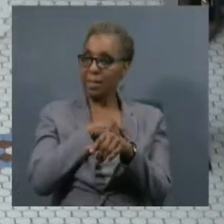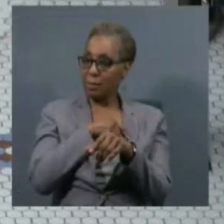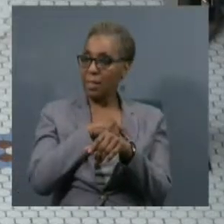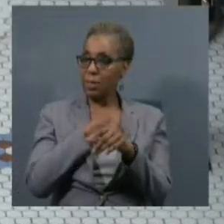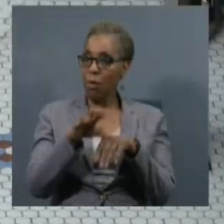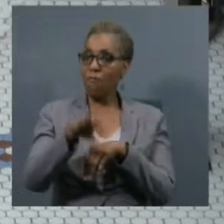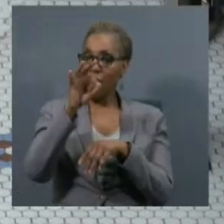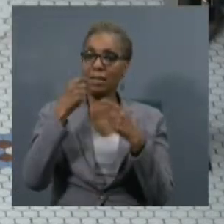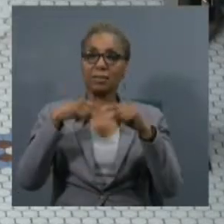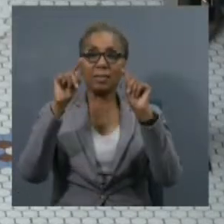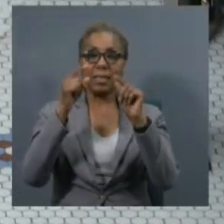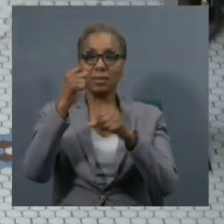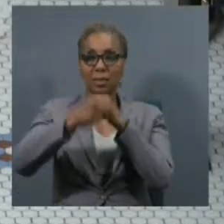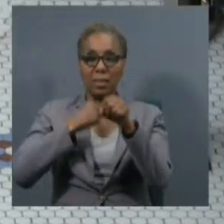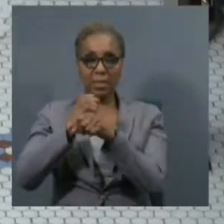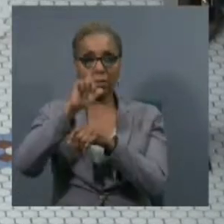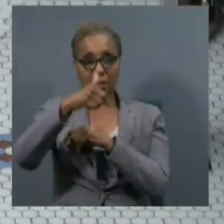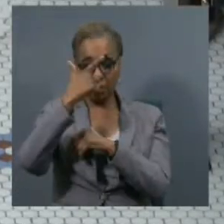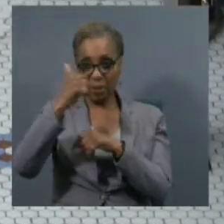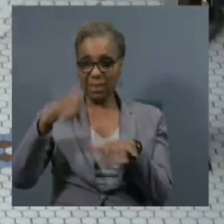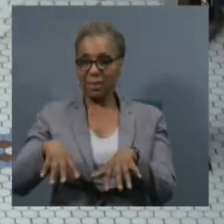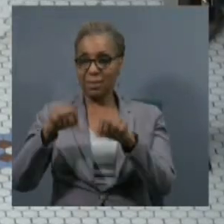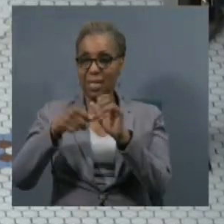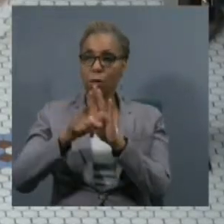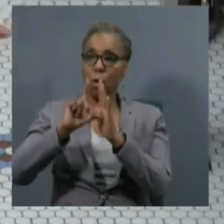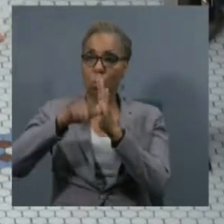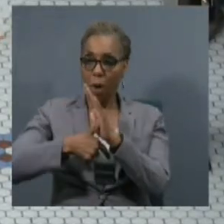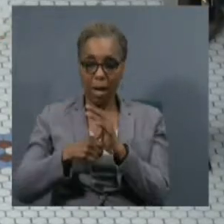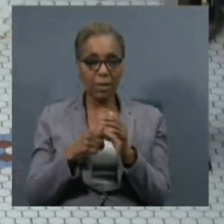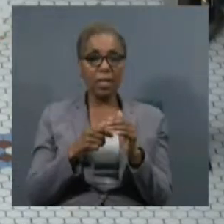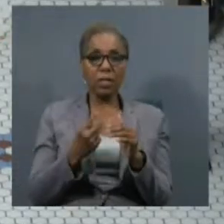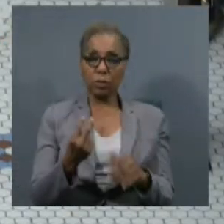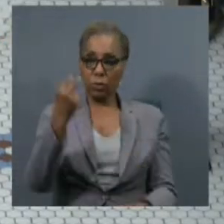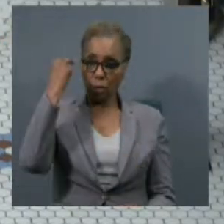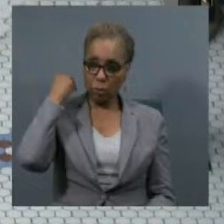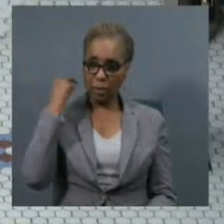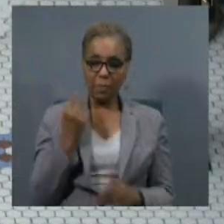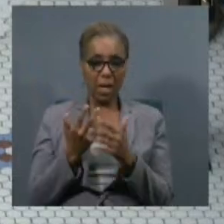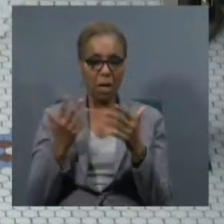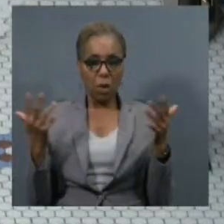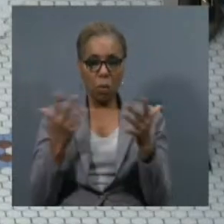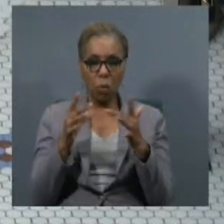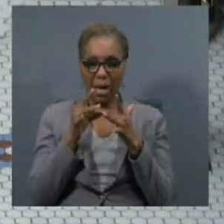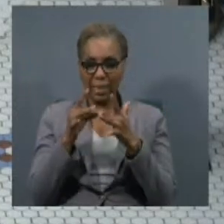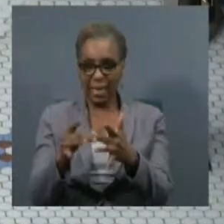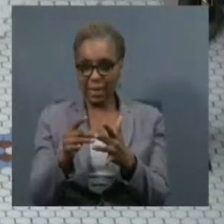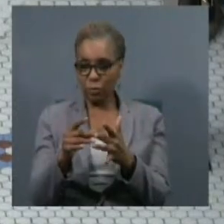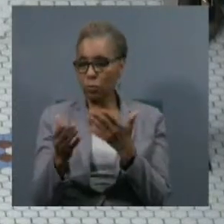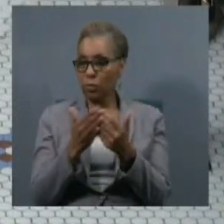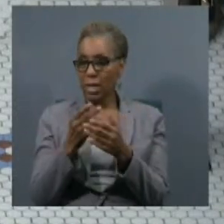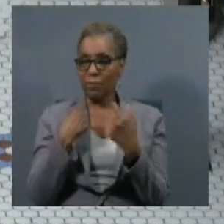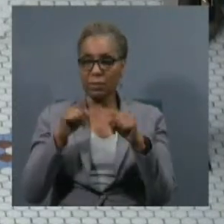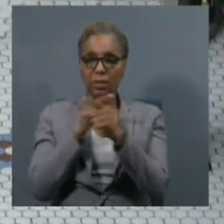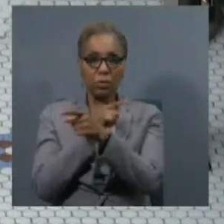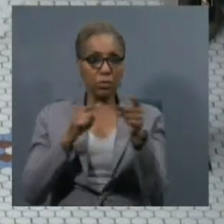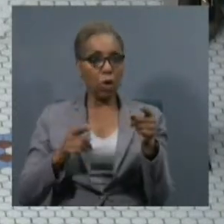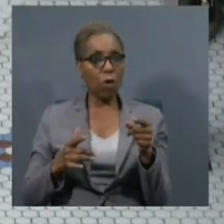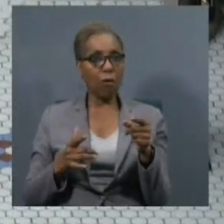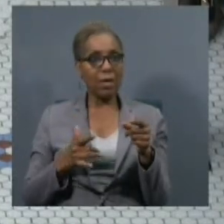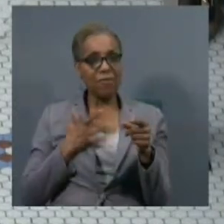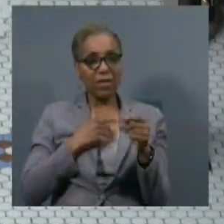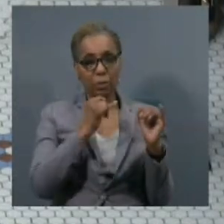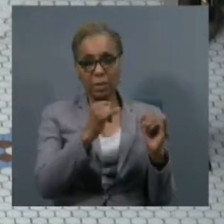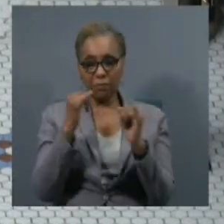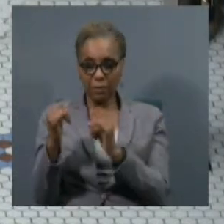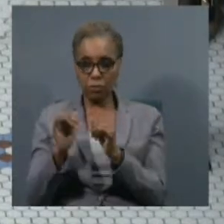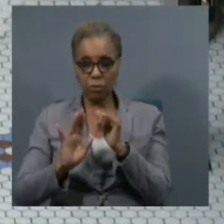it takes a while for, as you all know yourself, when you start looking back at what led to whatever success you have felt